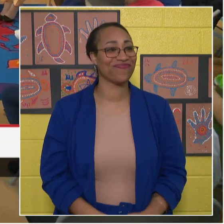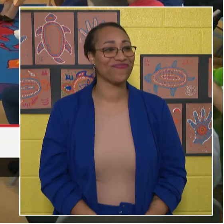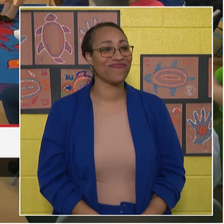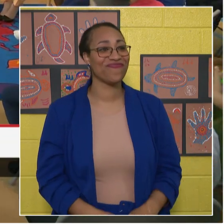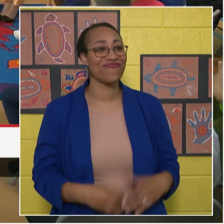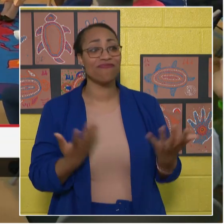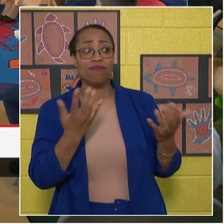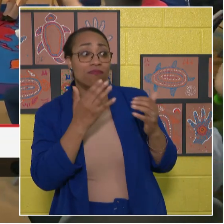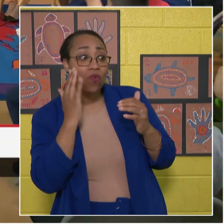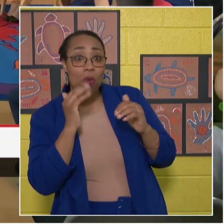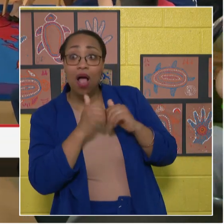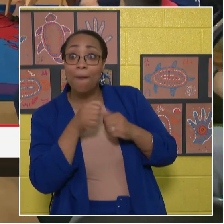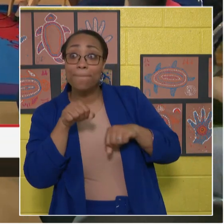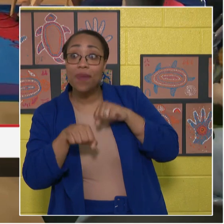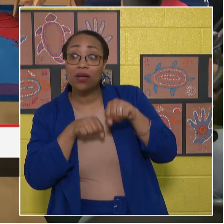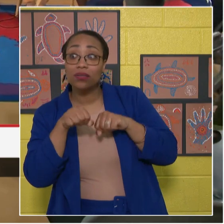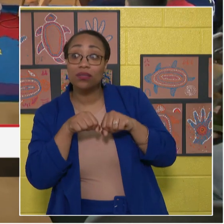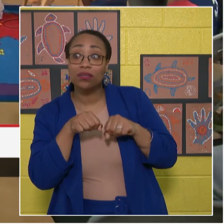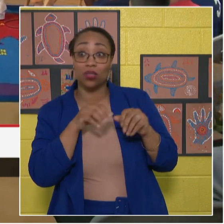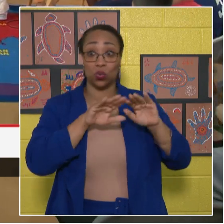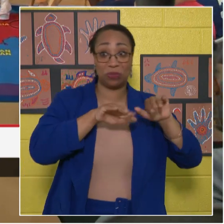bike?